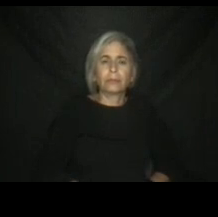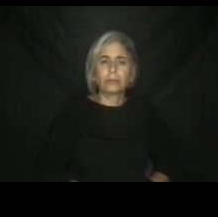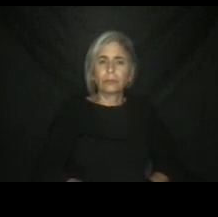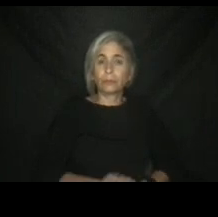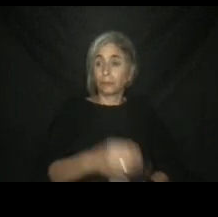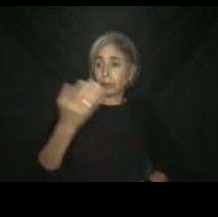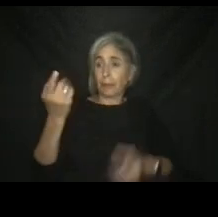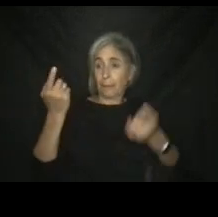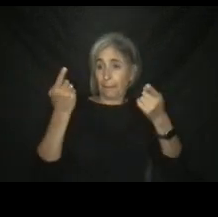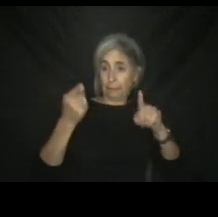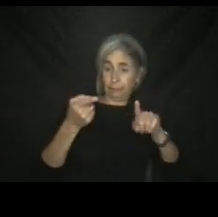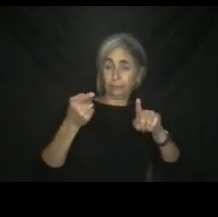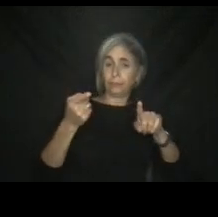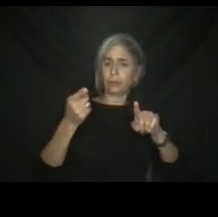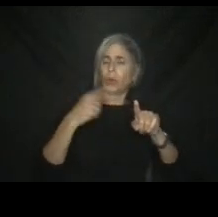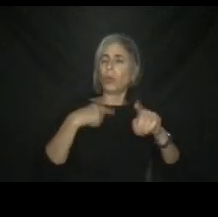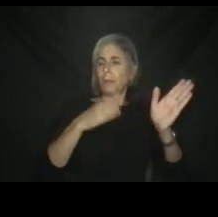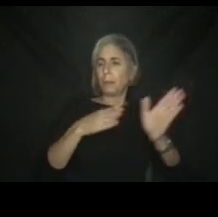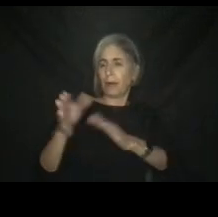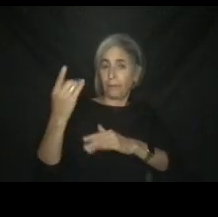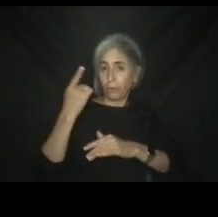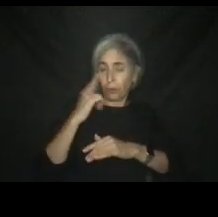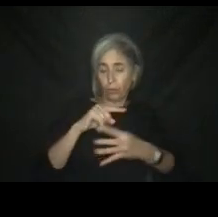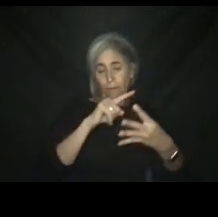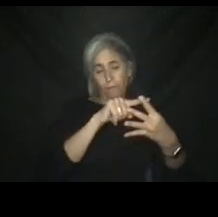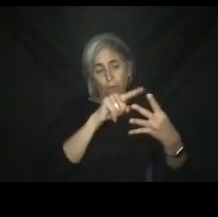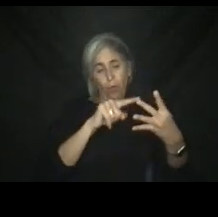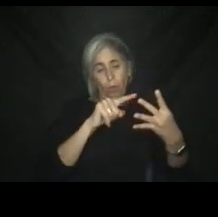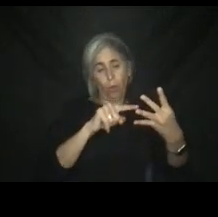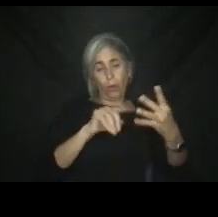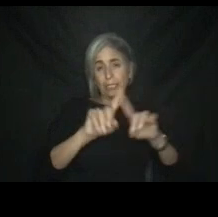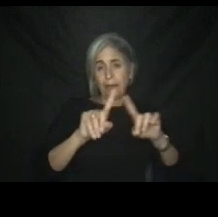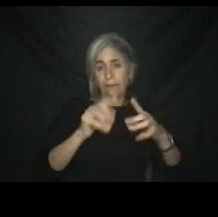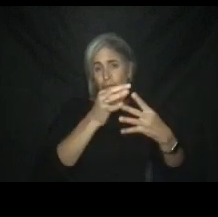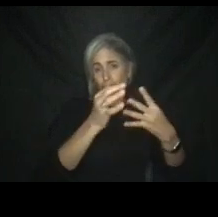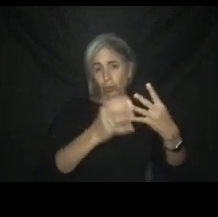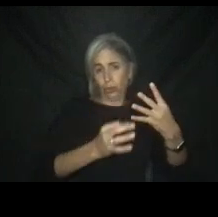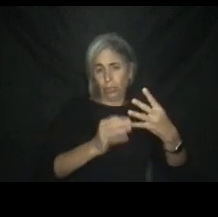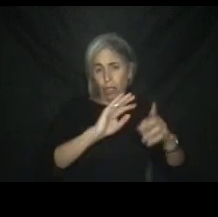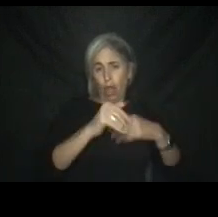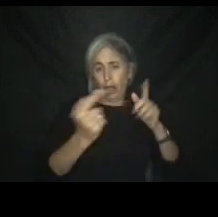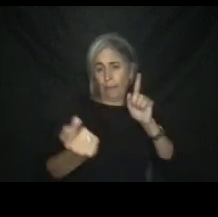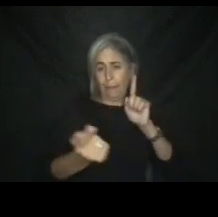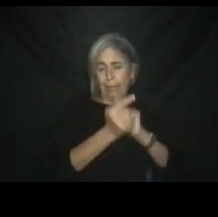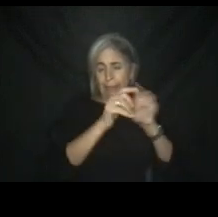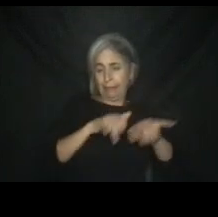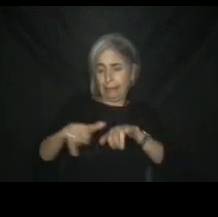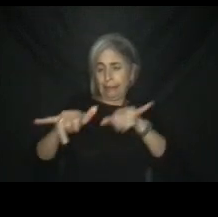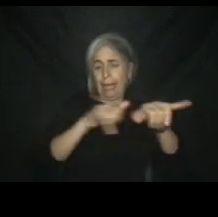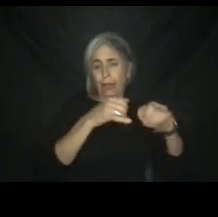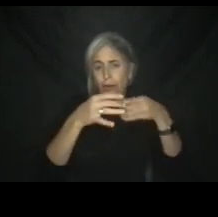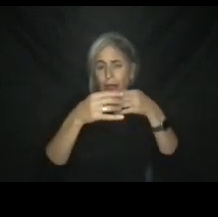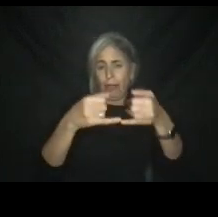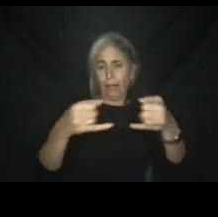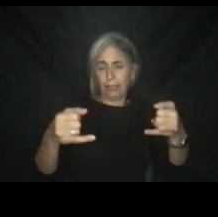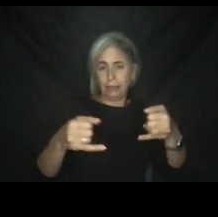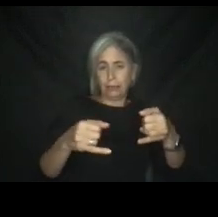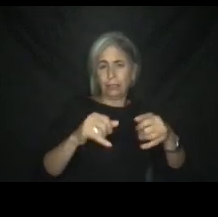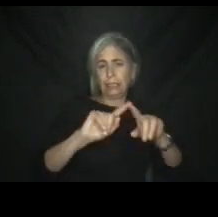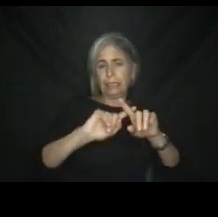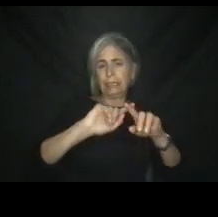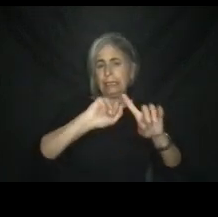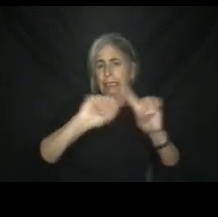So we did prepare for you 4 different alternatives. All meet standard districting guidelines. They are alternative ways